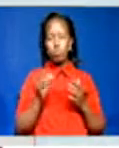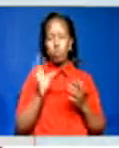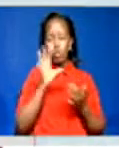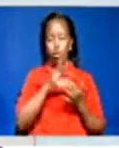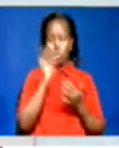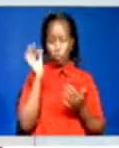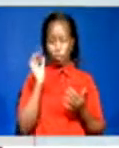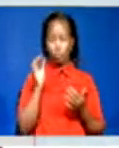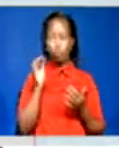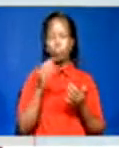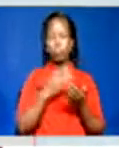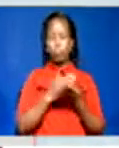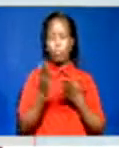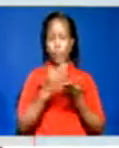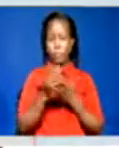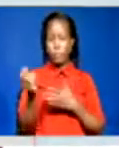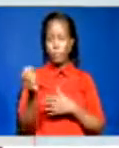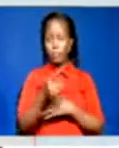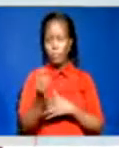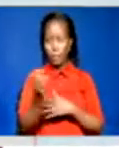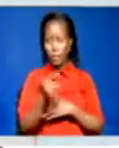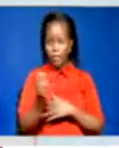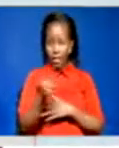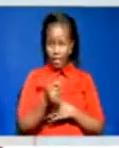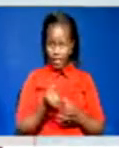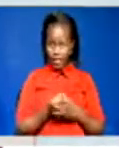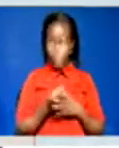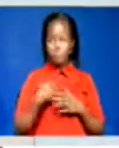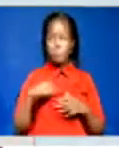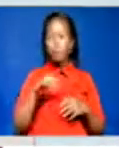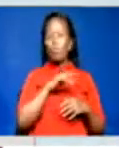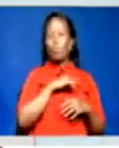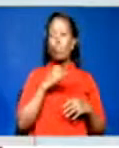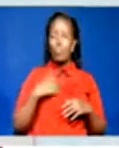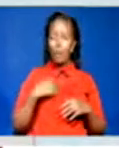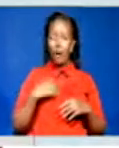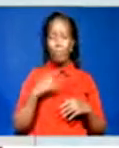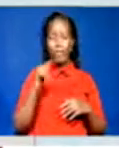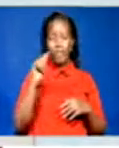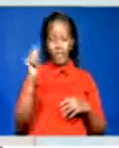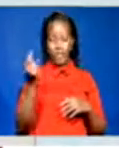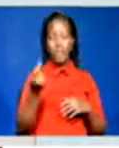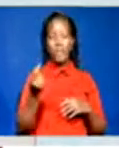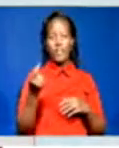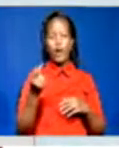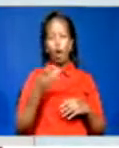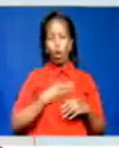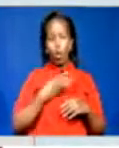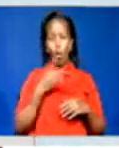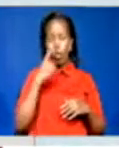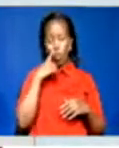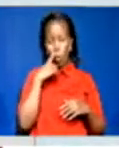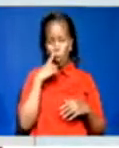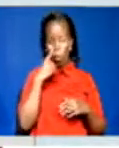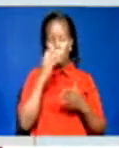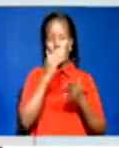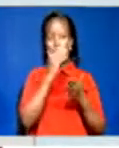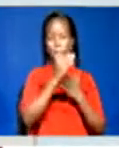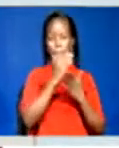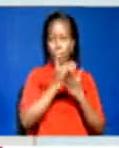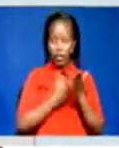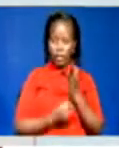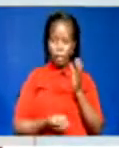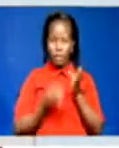equation, I know this Kenya Mortgage Refinance Company that has been developed. I think we need to fund this organization more. And if you